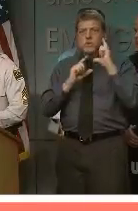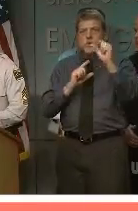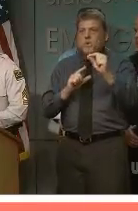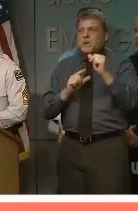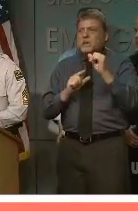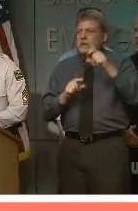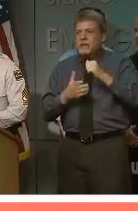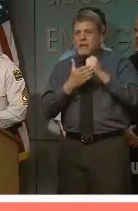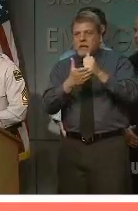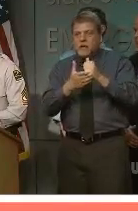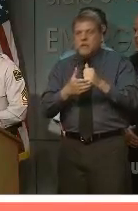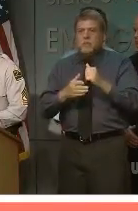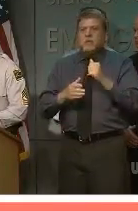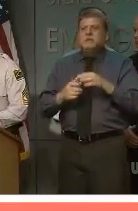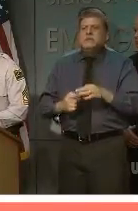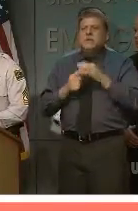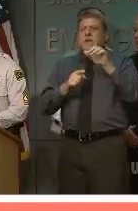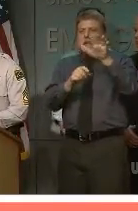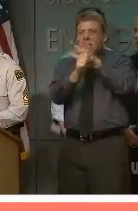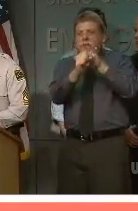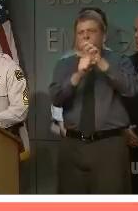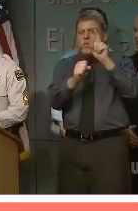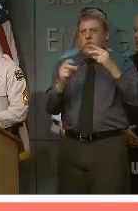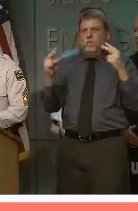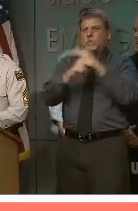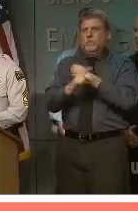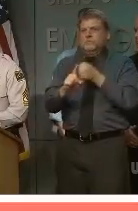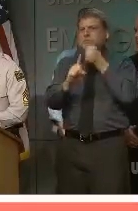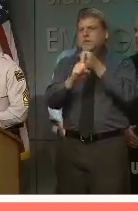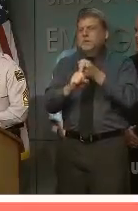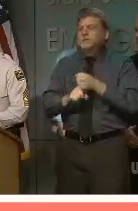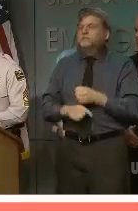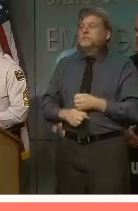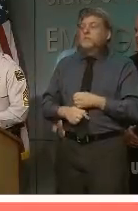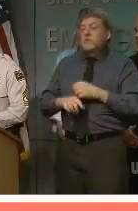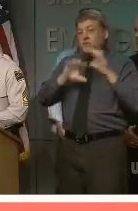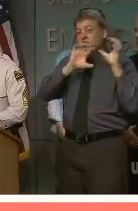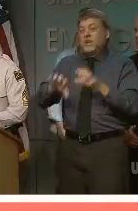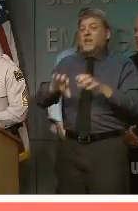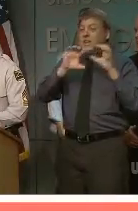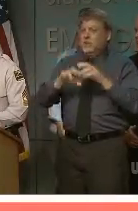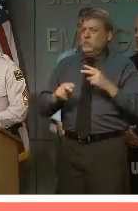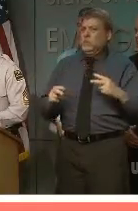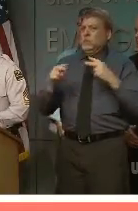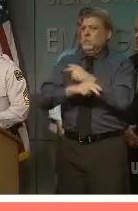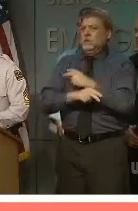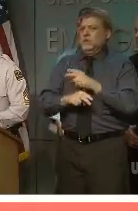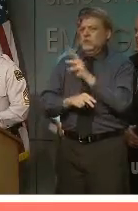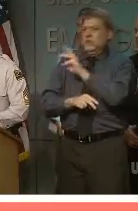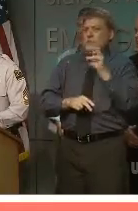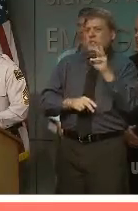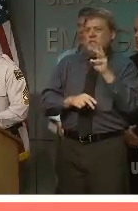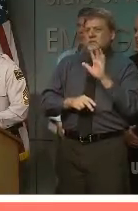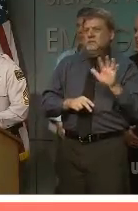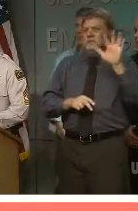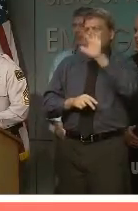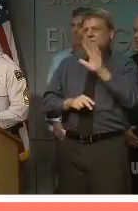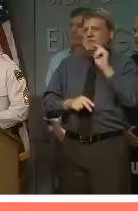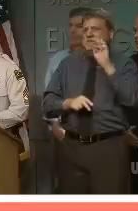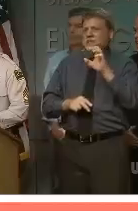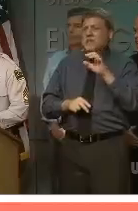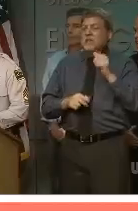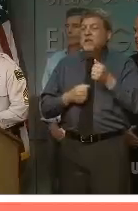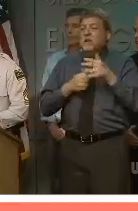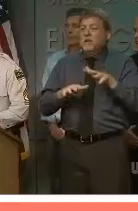those areas heavily impacted by the storm. Heavy rainfall continues to pound the western and Piedmont portions of our state, which has